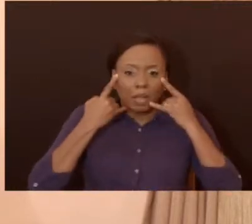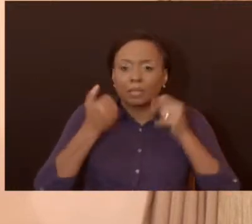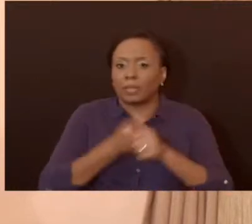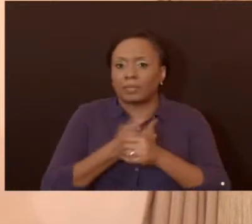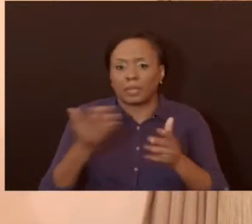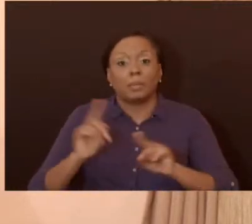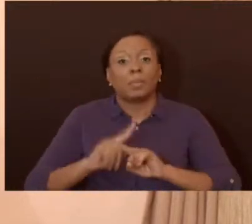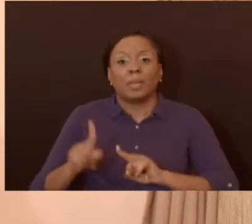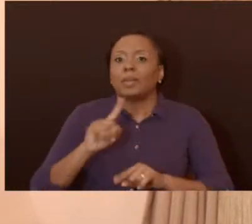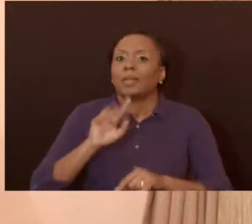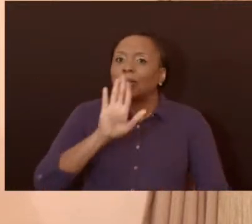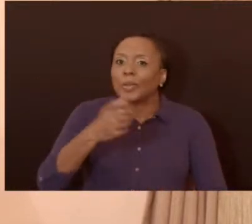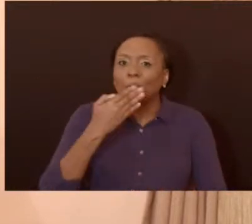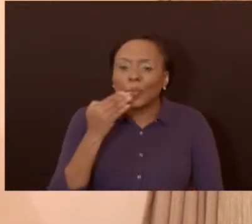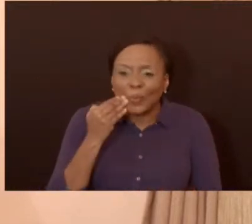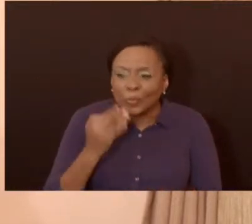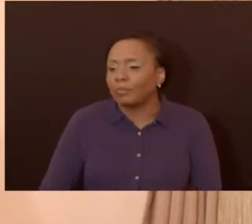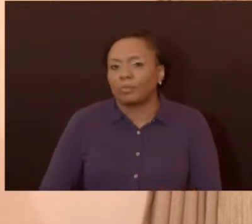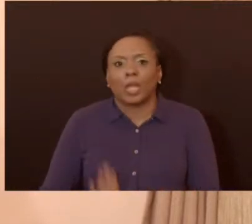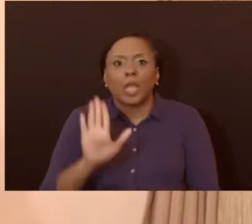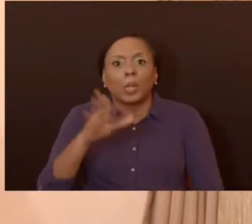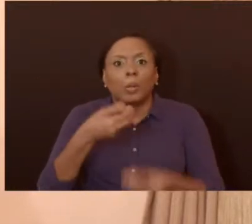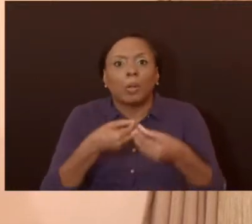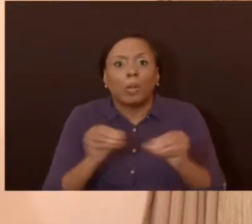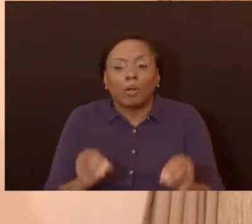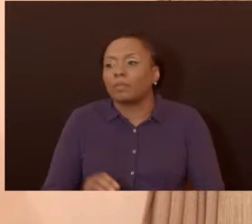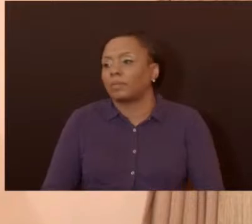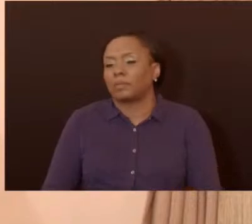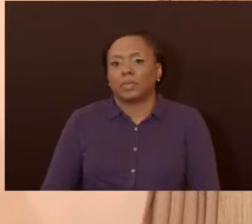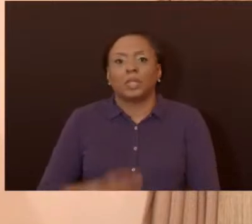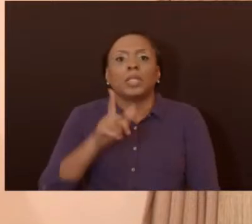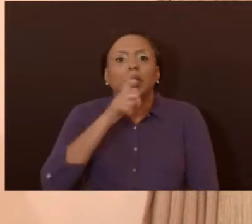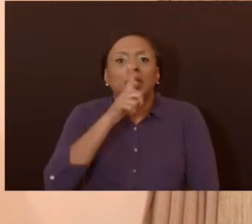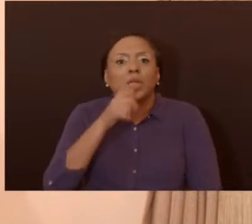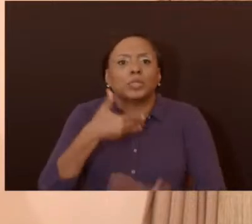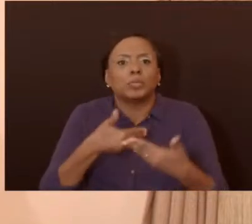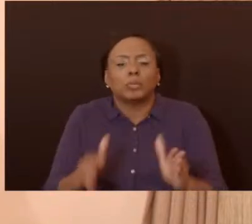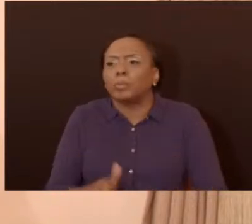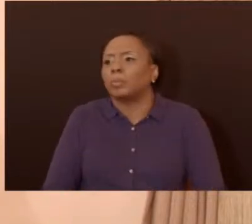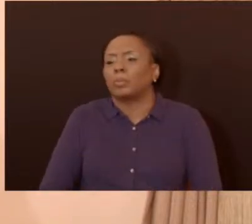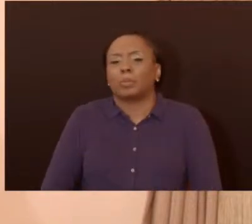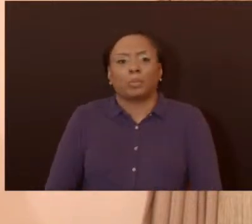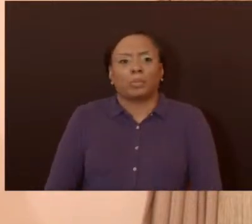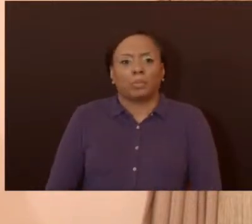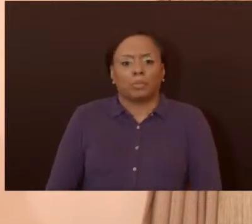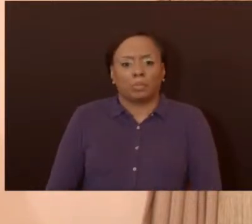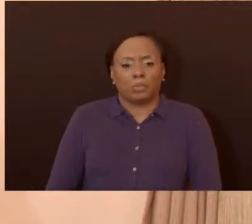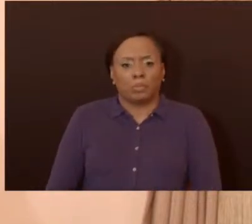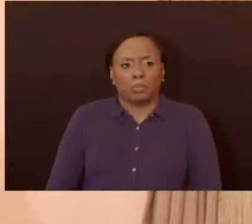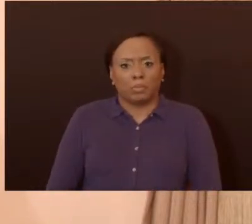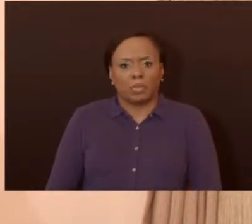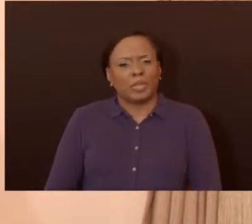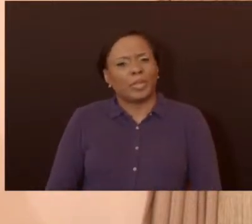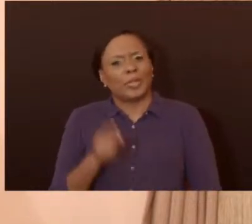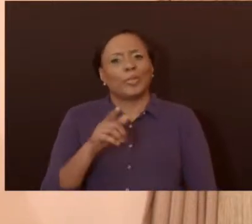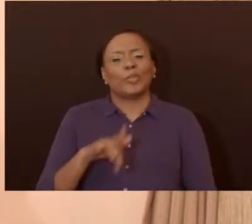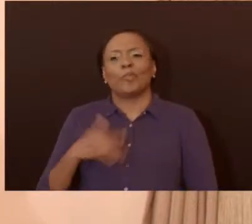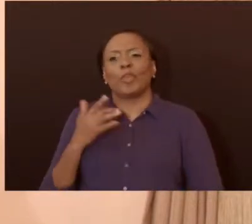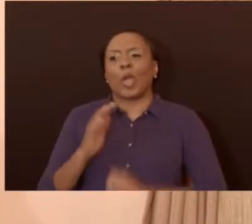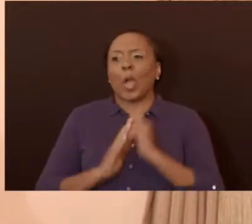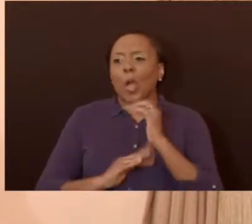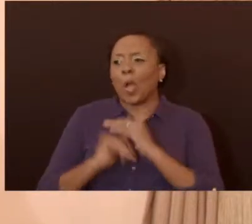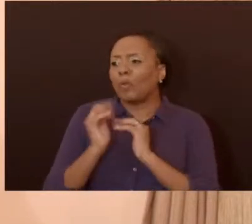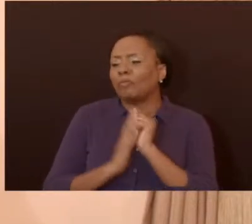It's at the homes, it's in the back offices, in the storerooms, it's in the lunch rooms. It's around those people that we feel comfortable